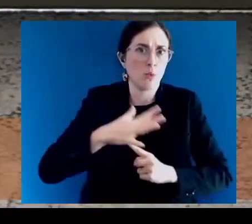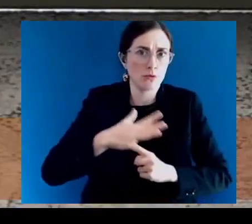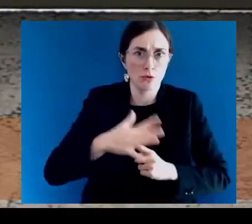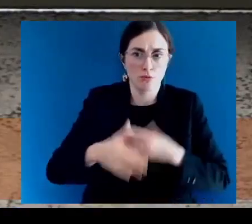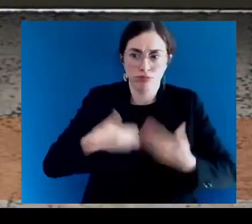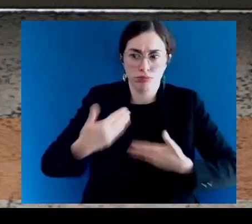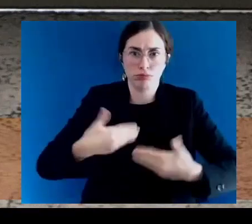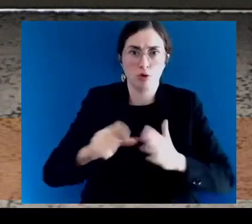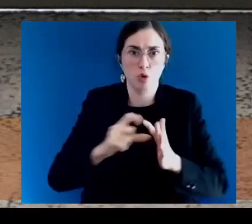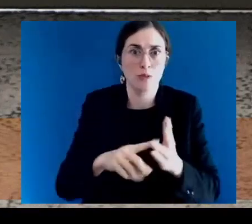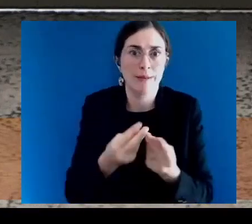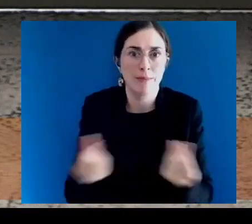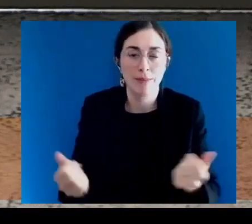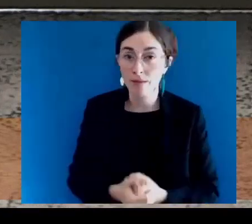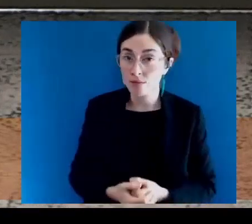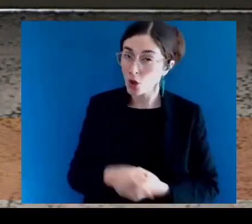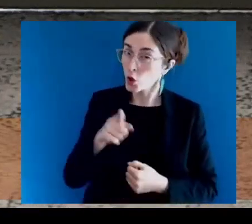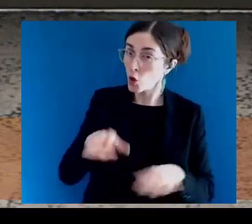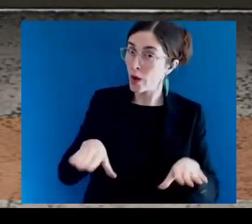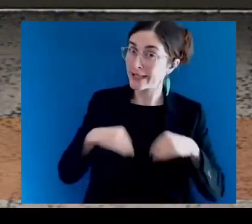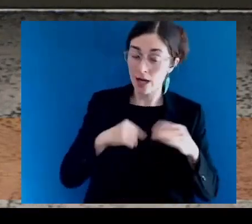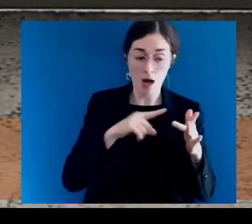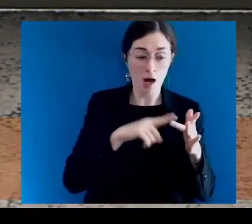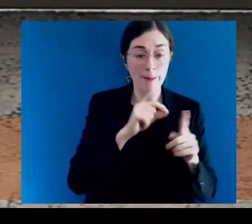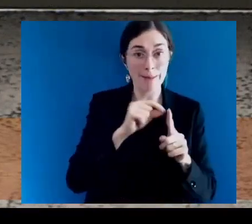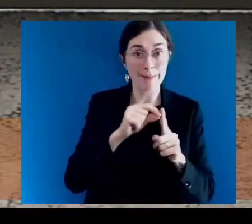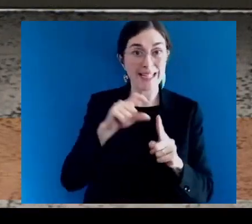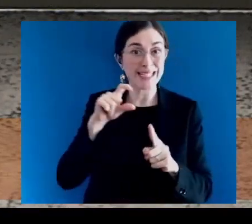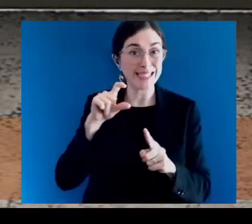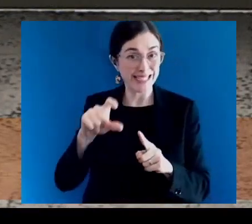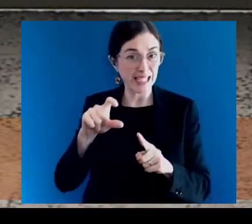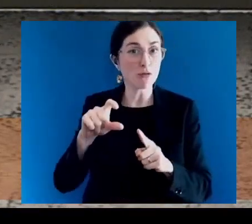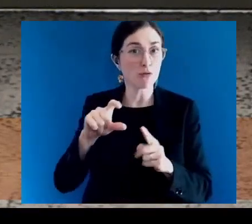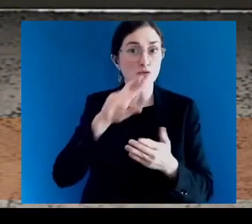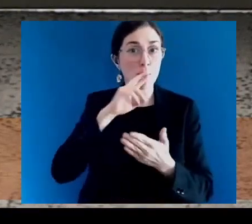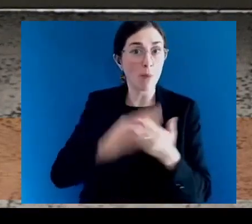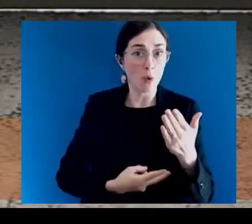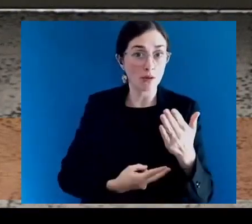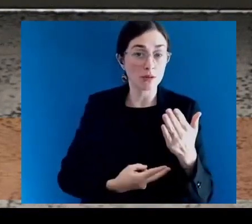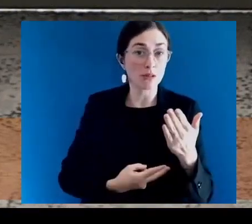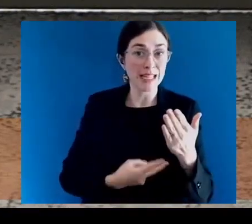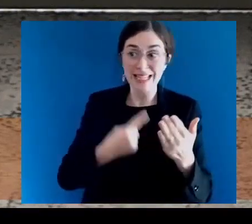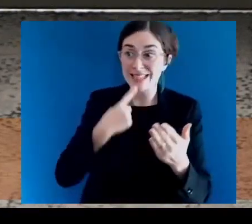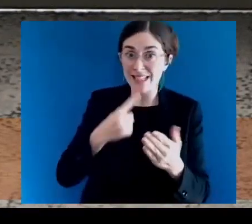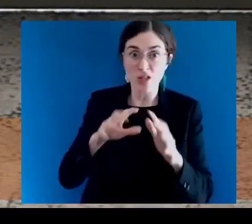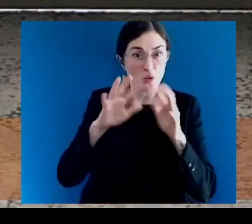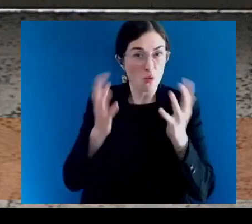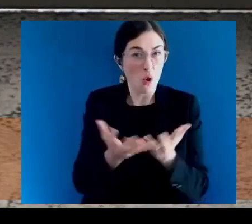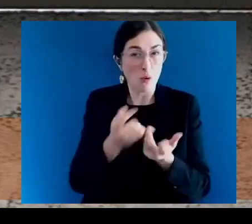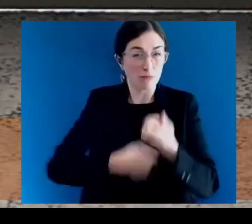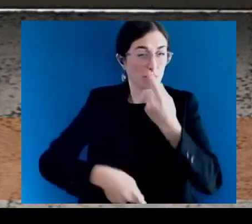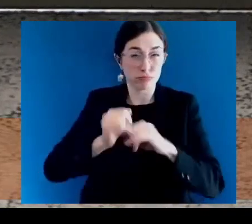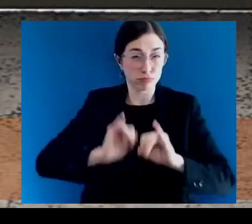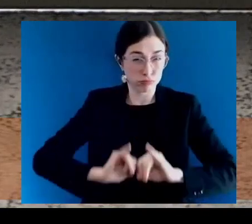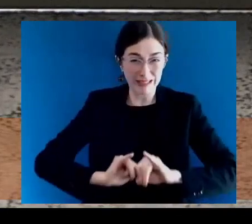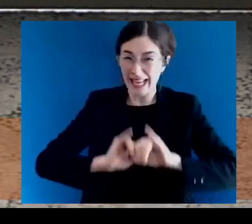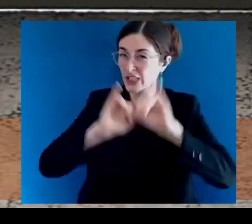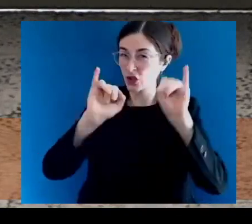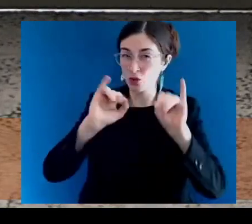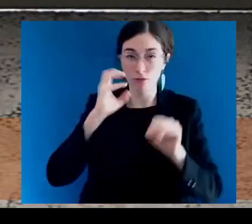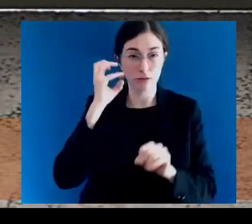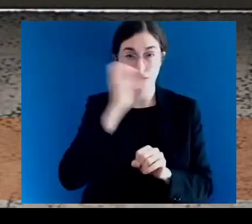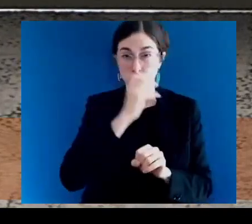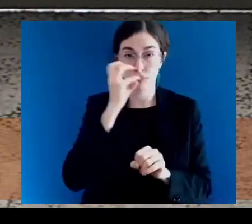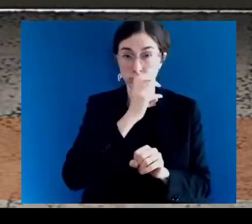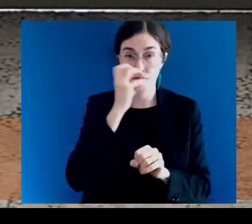the IPCC report, AR6, states that the world is on track for catastrophic climate changes by the end of the